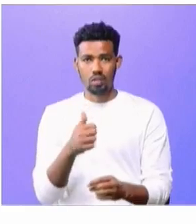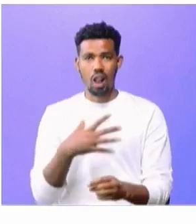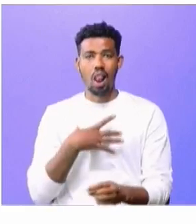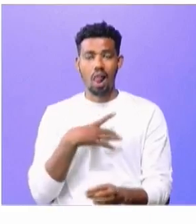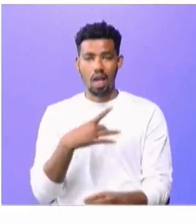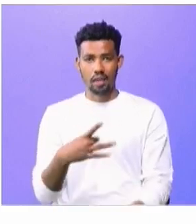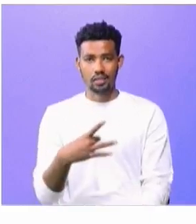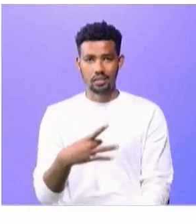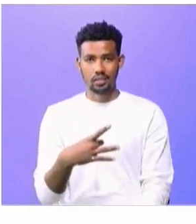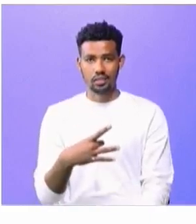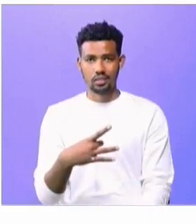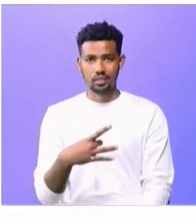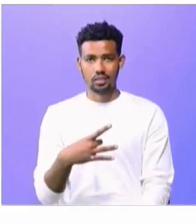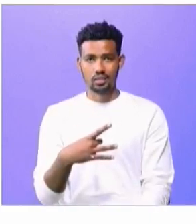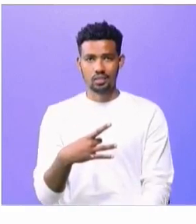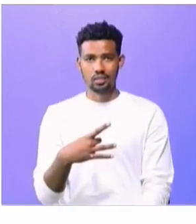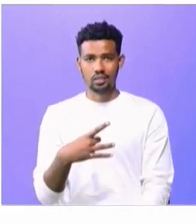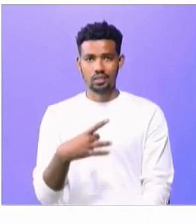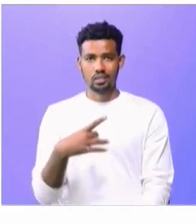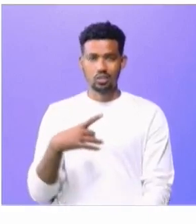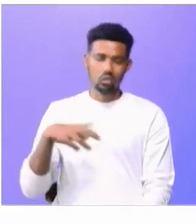like walk.